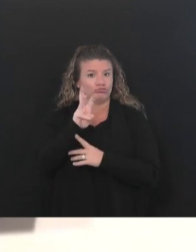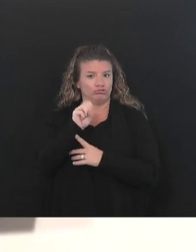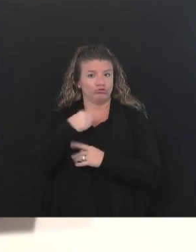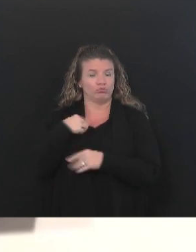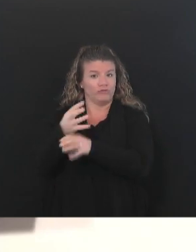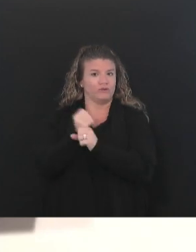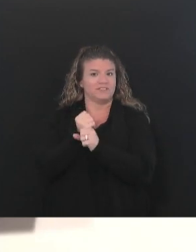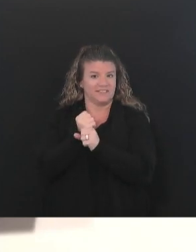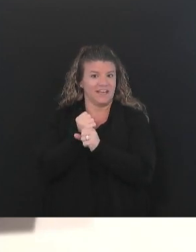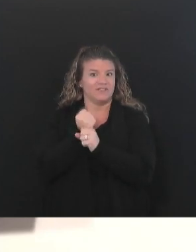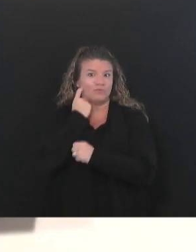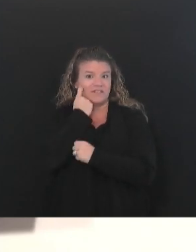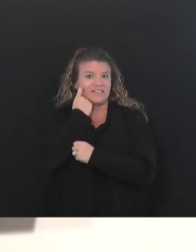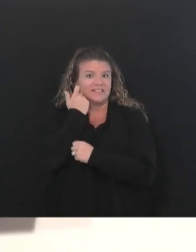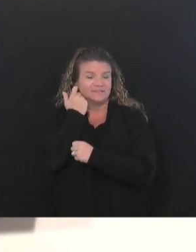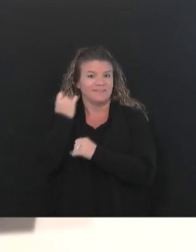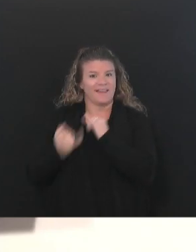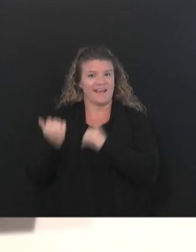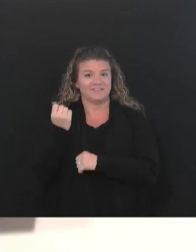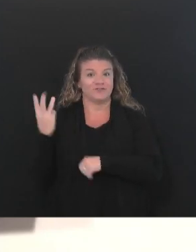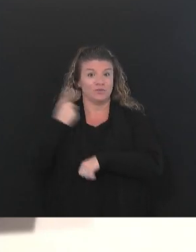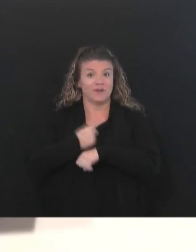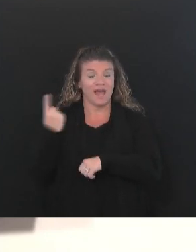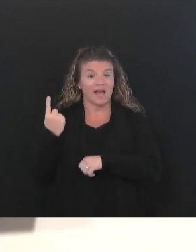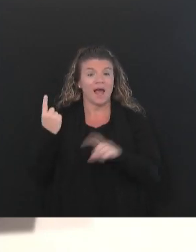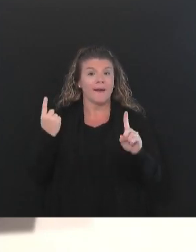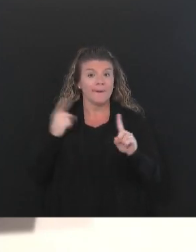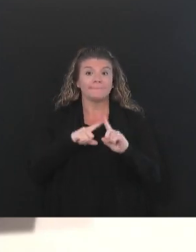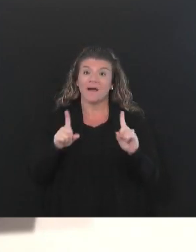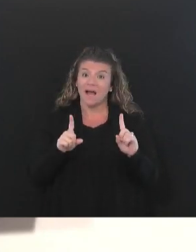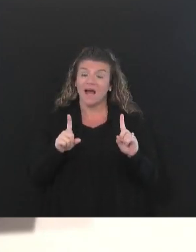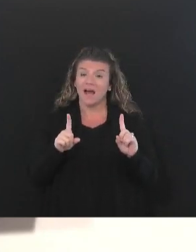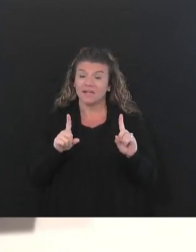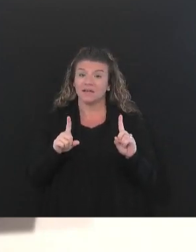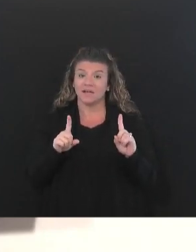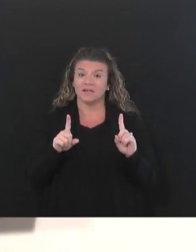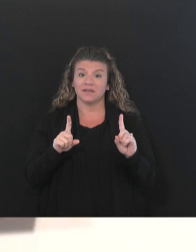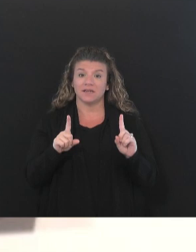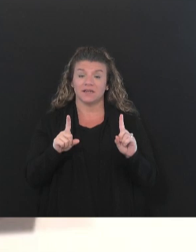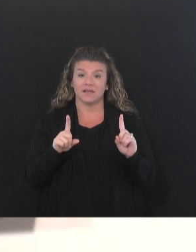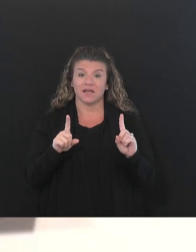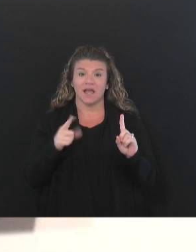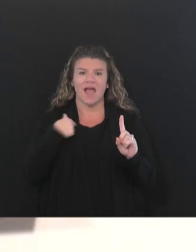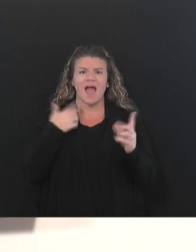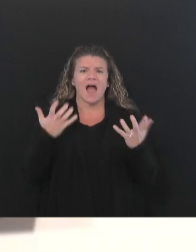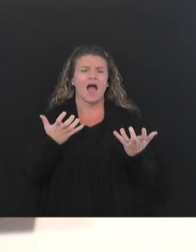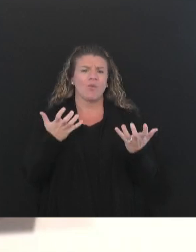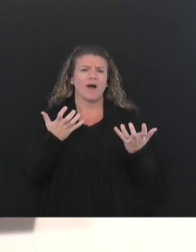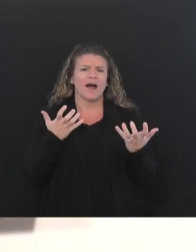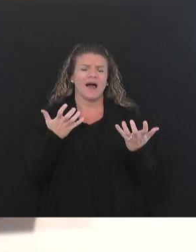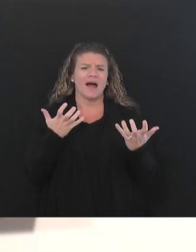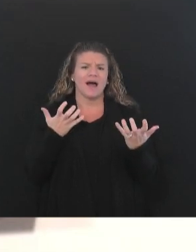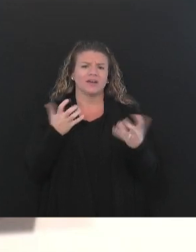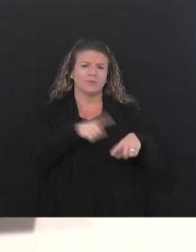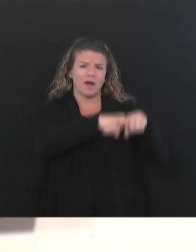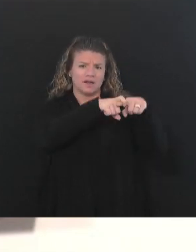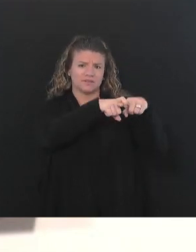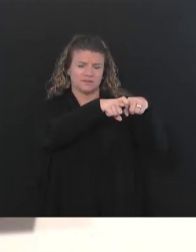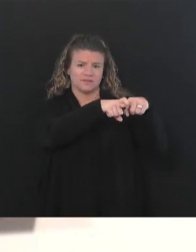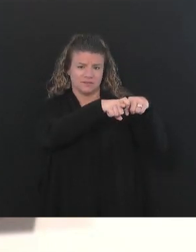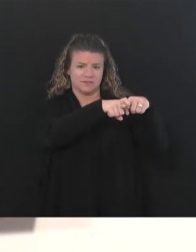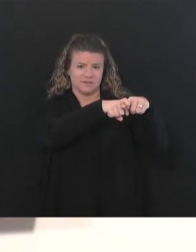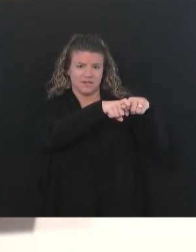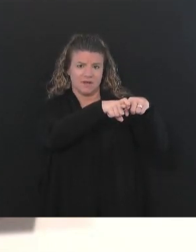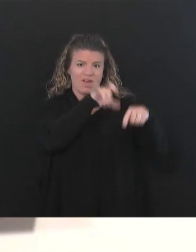received here over the last few days. But I think that let me take pause for just a second to talk